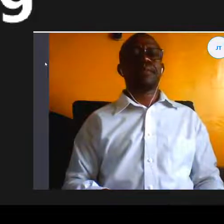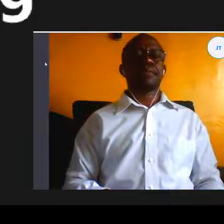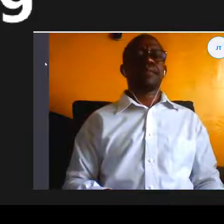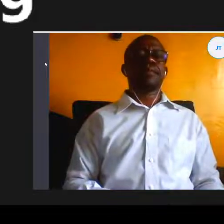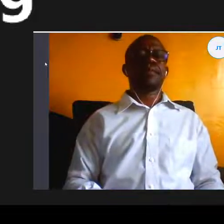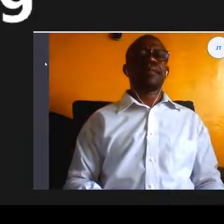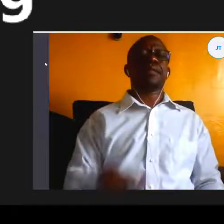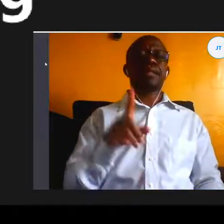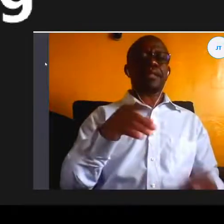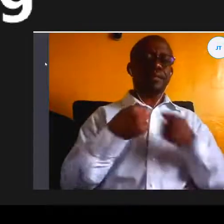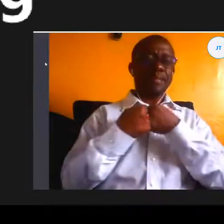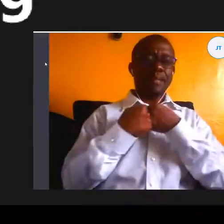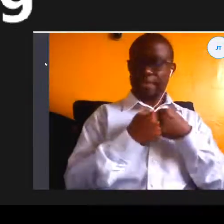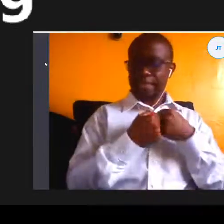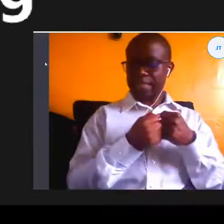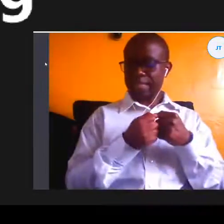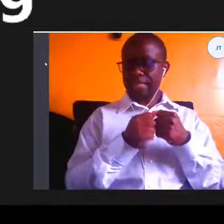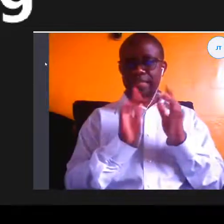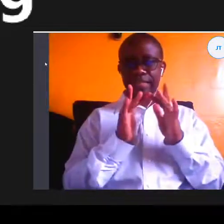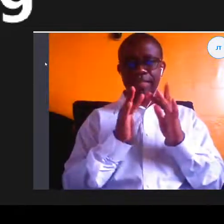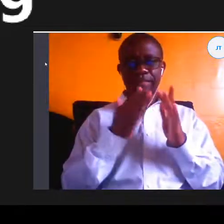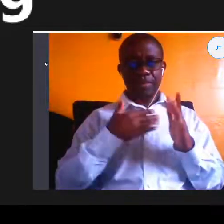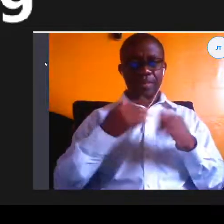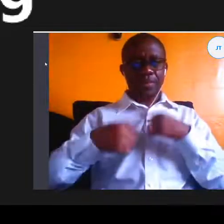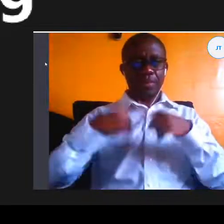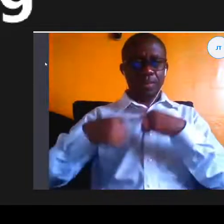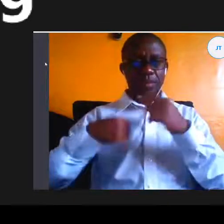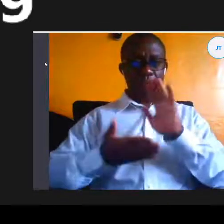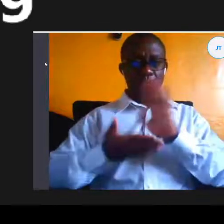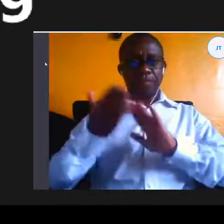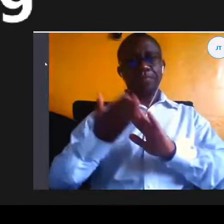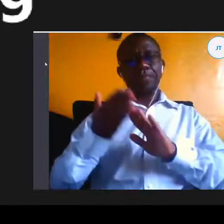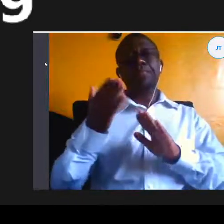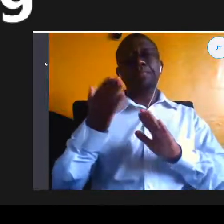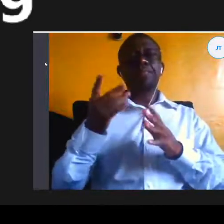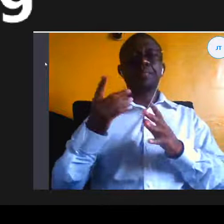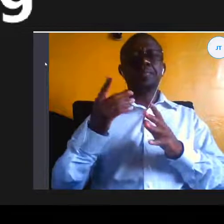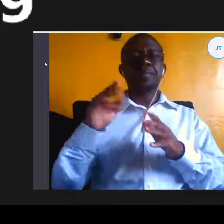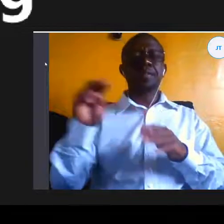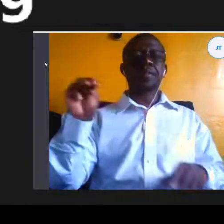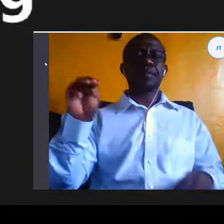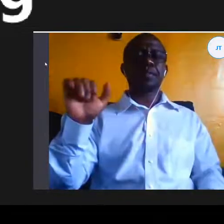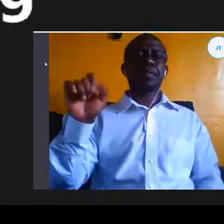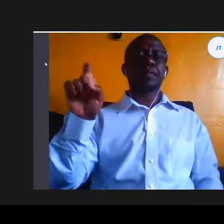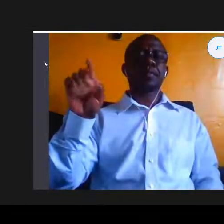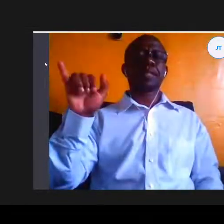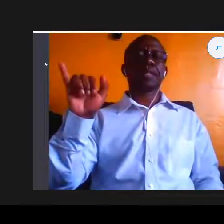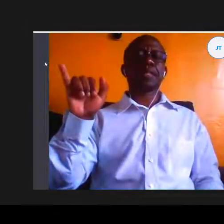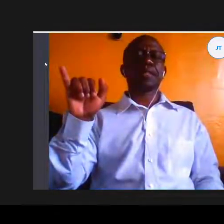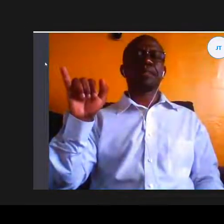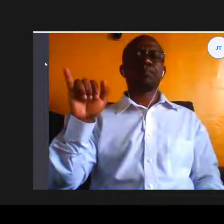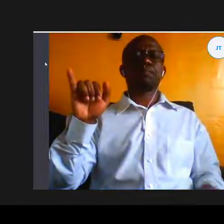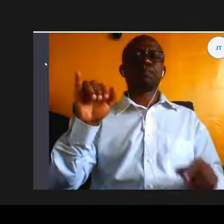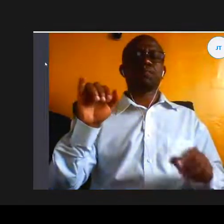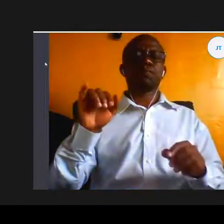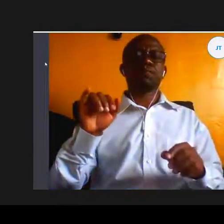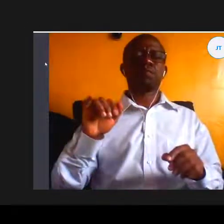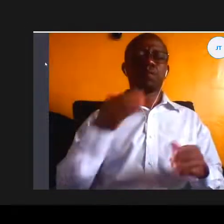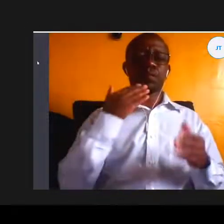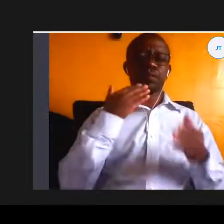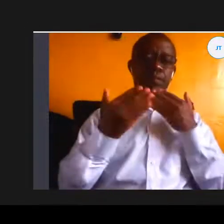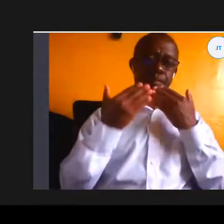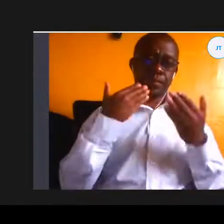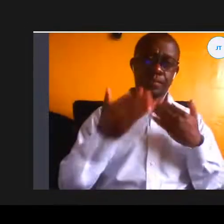he's been struggling to get in. Maximilian, please make a presentation on behalf of the Rwanda Coalition. Yeah, thank you very